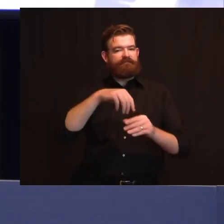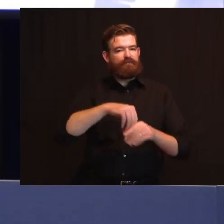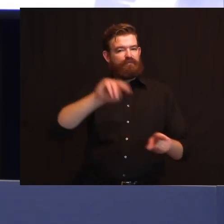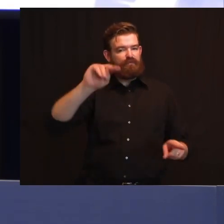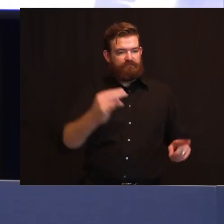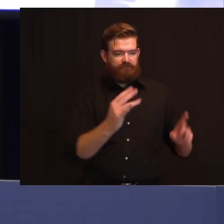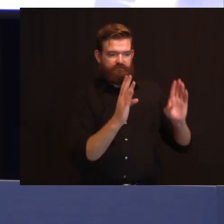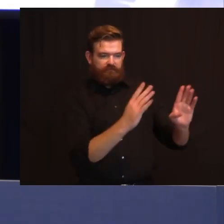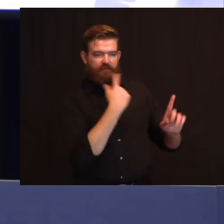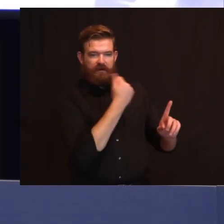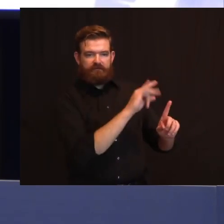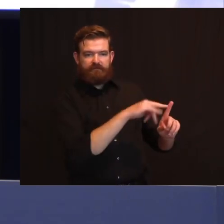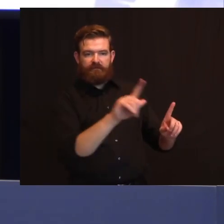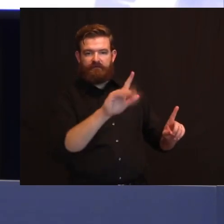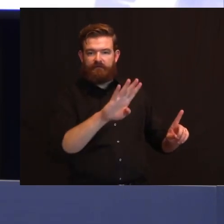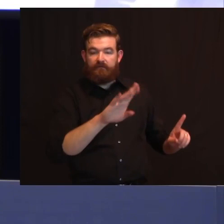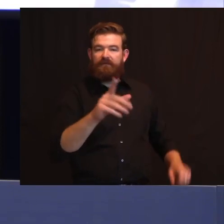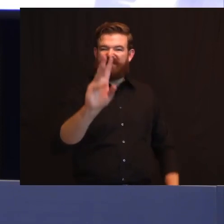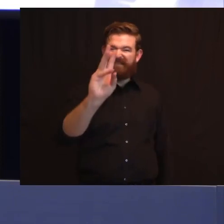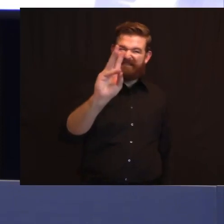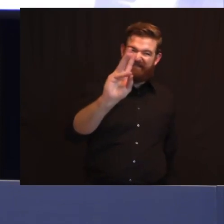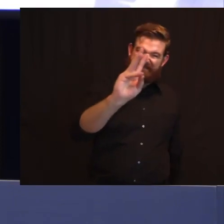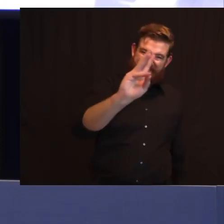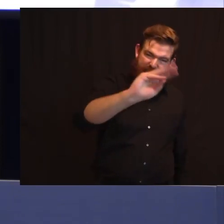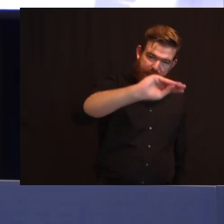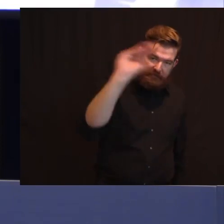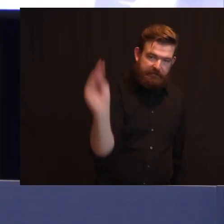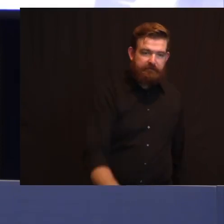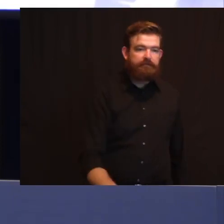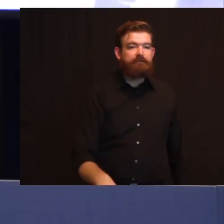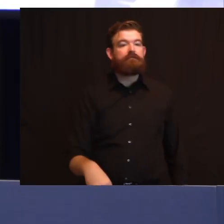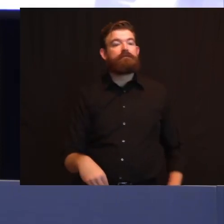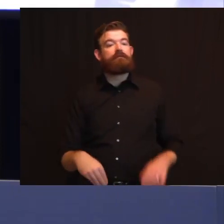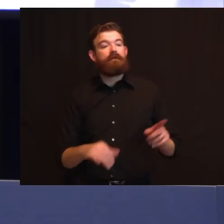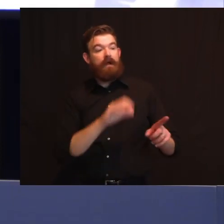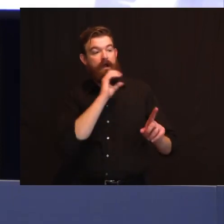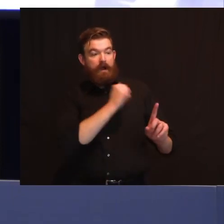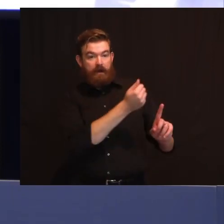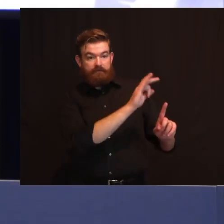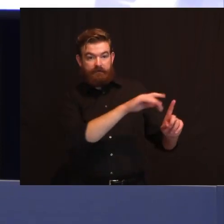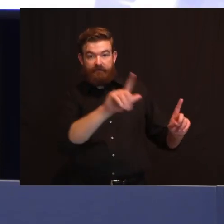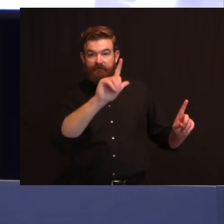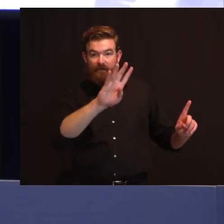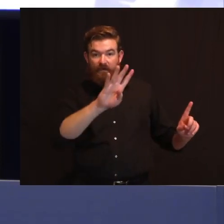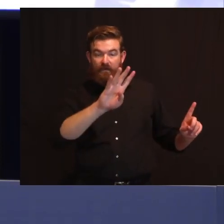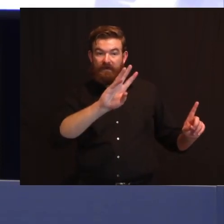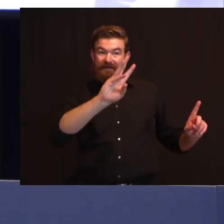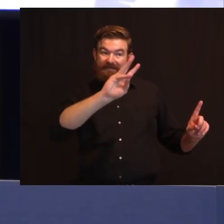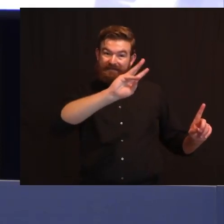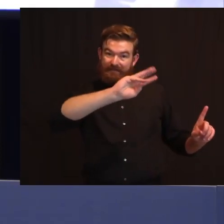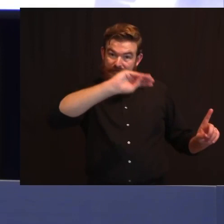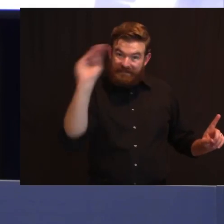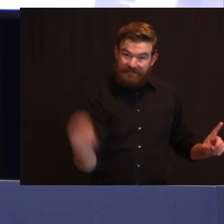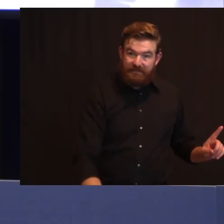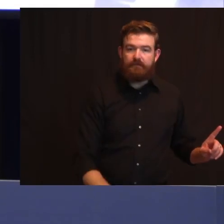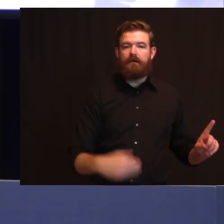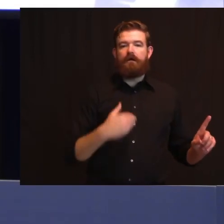is 6. So between the ages of 19 to 24, their percent positivity is